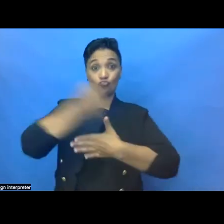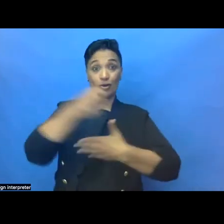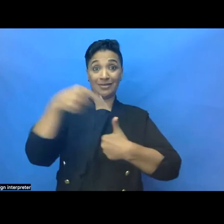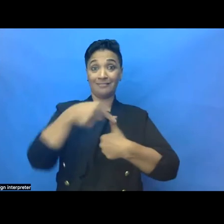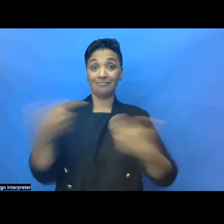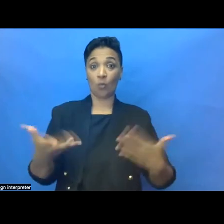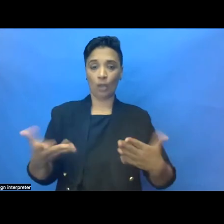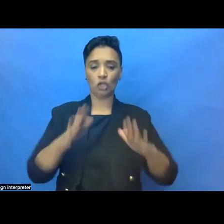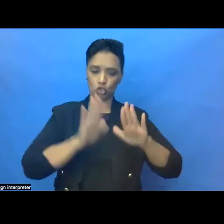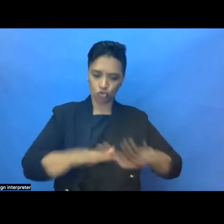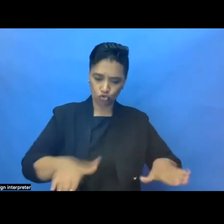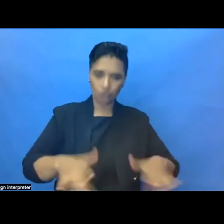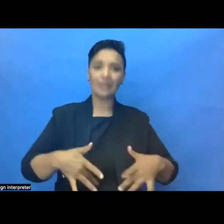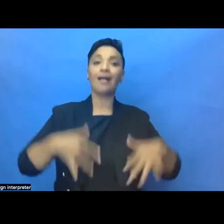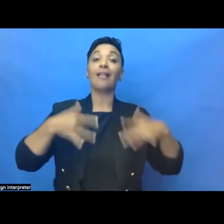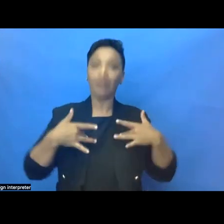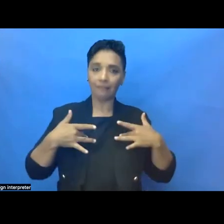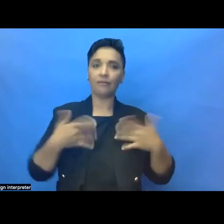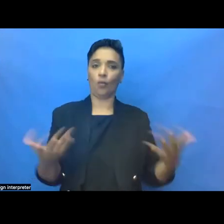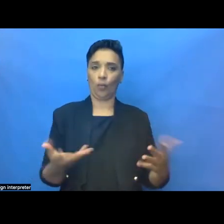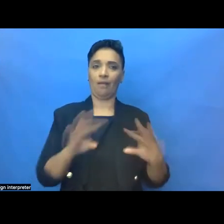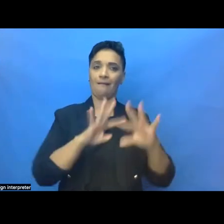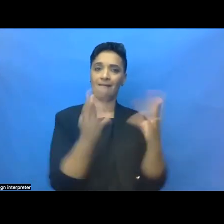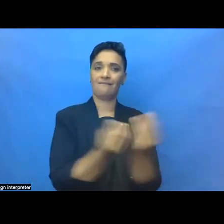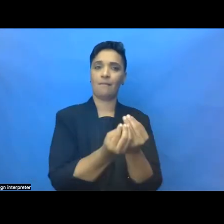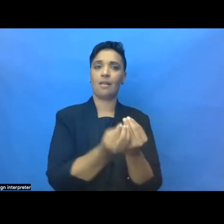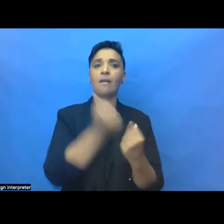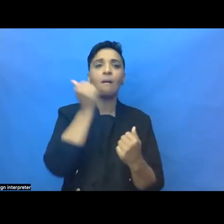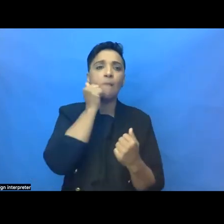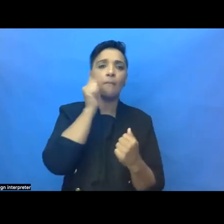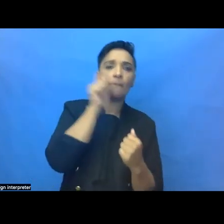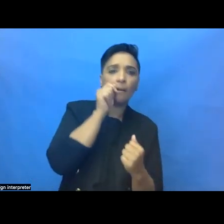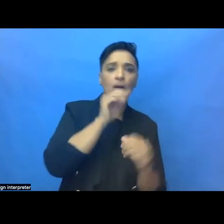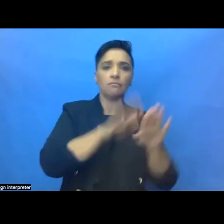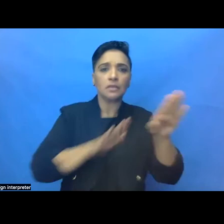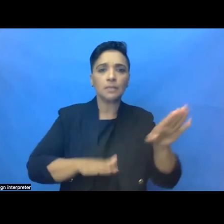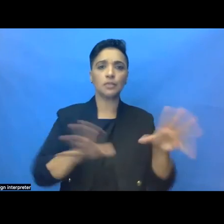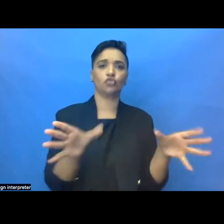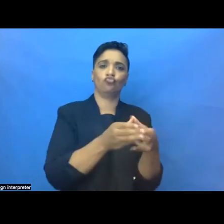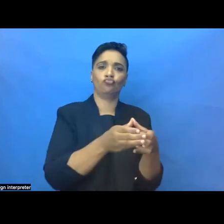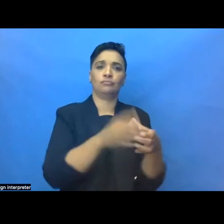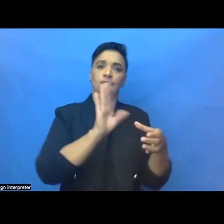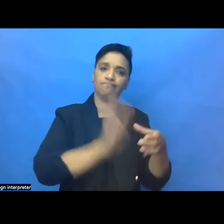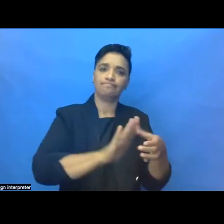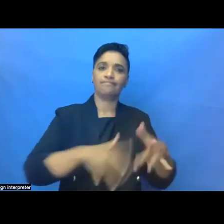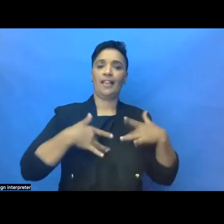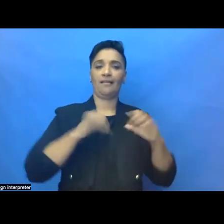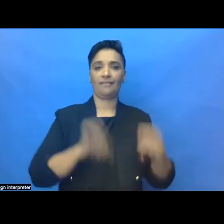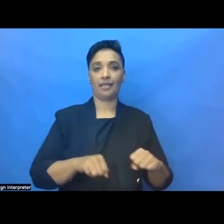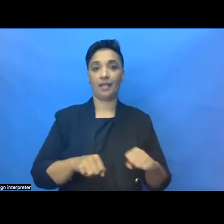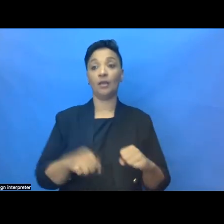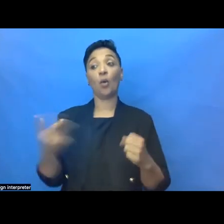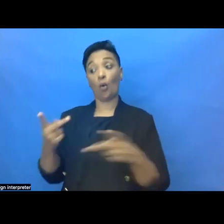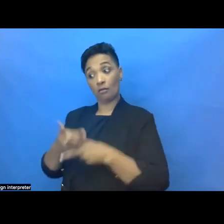by full deinstitutionalization of all children with disabilities, and the provisions for their alternative care in a